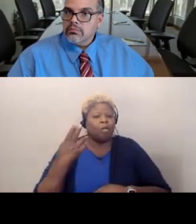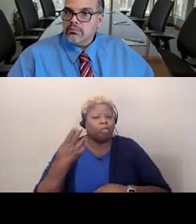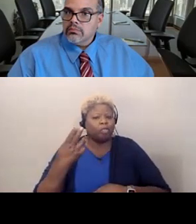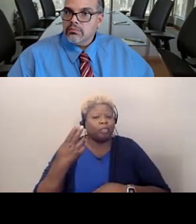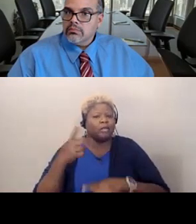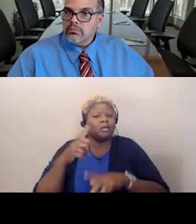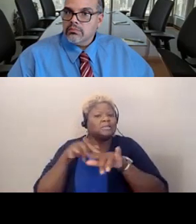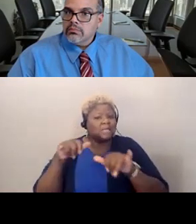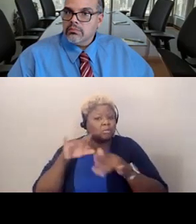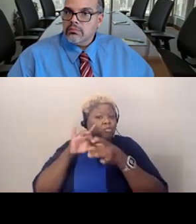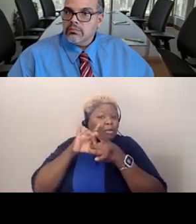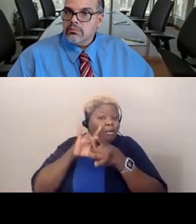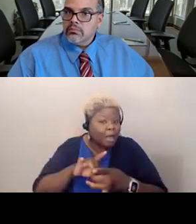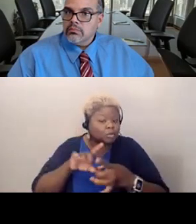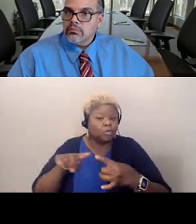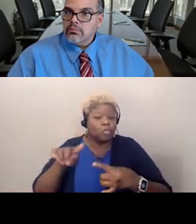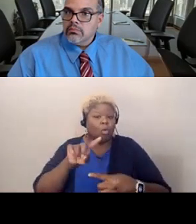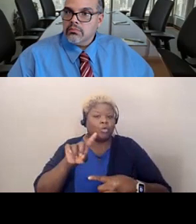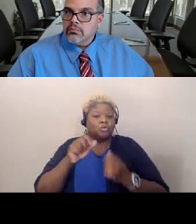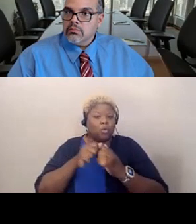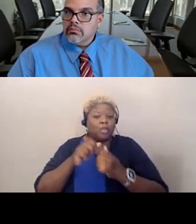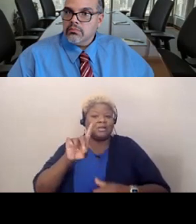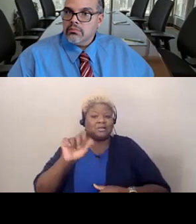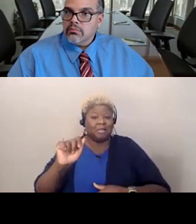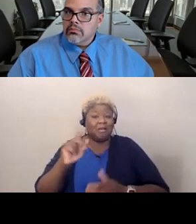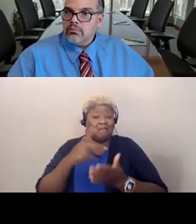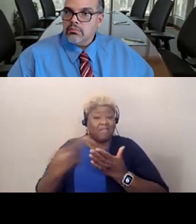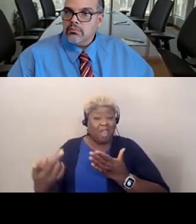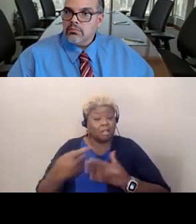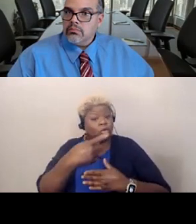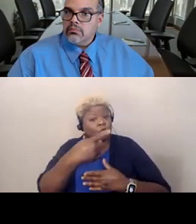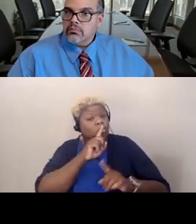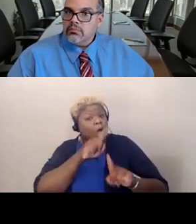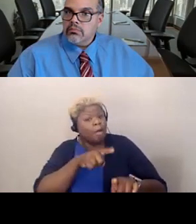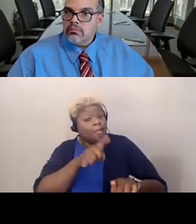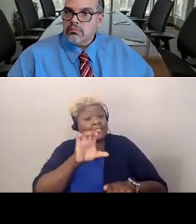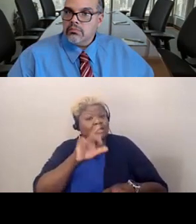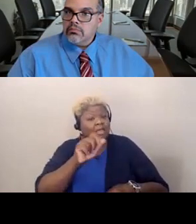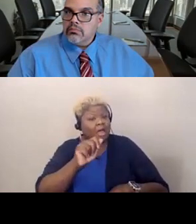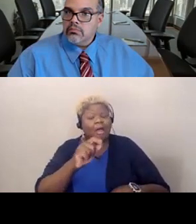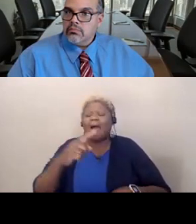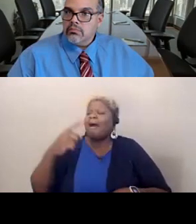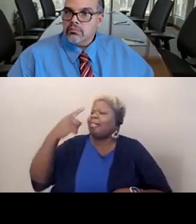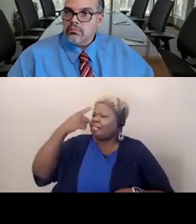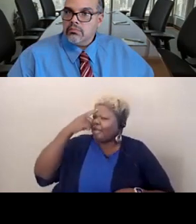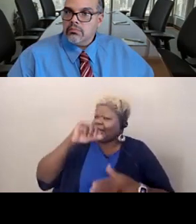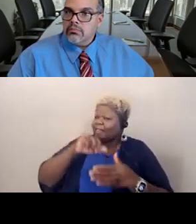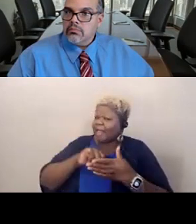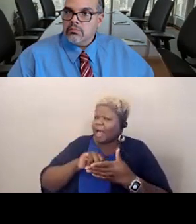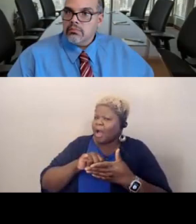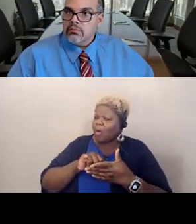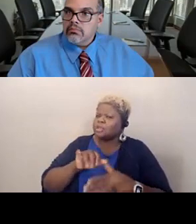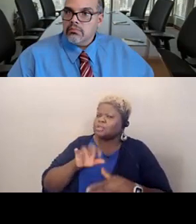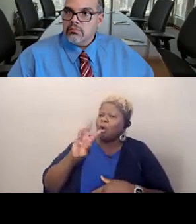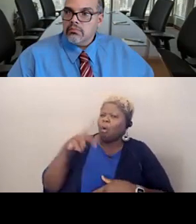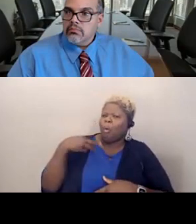to those with disabilities, failing abysmally. Did you have a comment on that, Cynthia? I think it was the